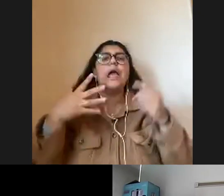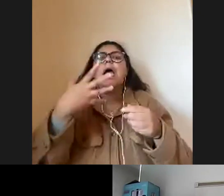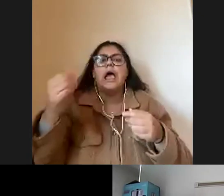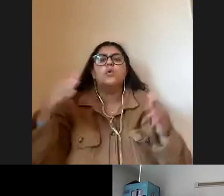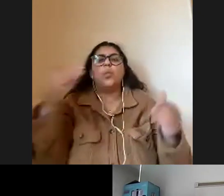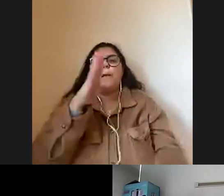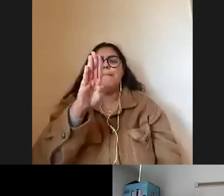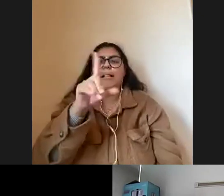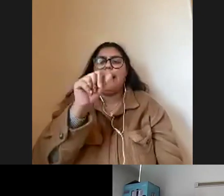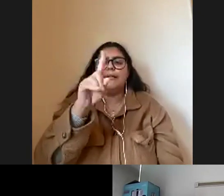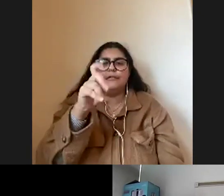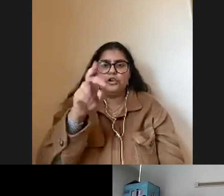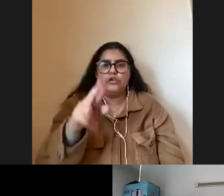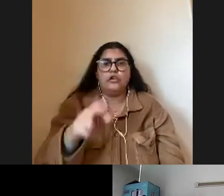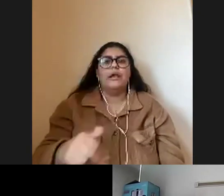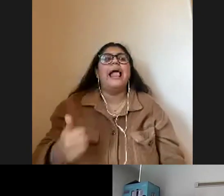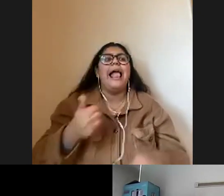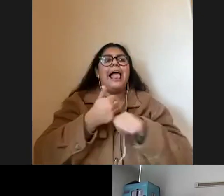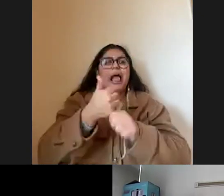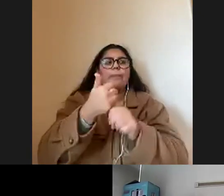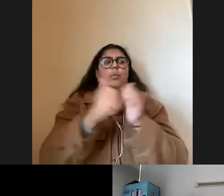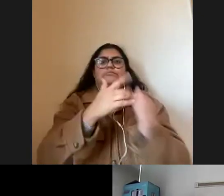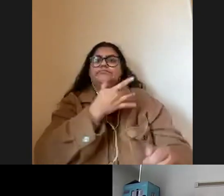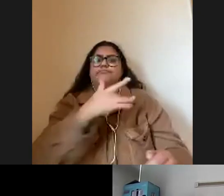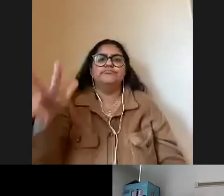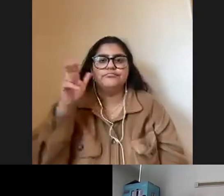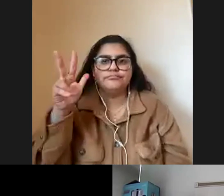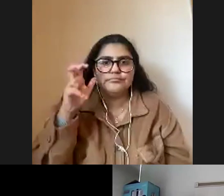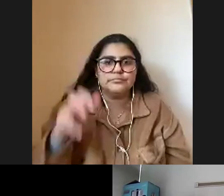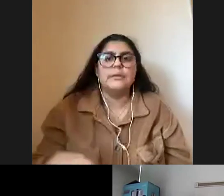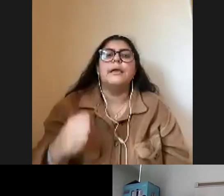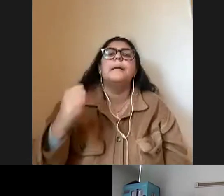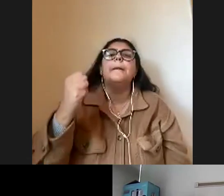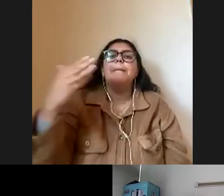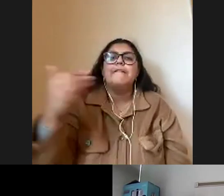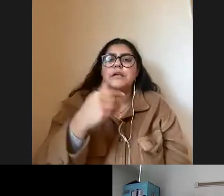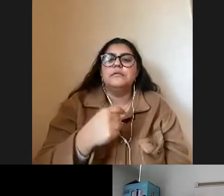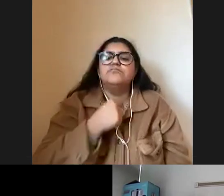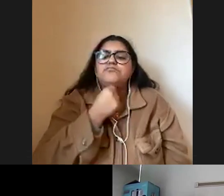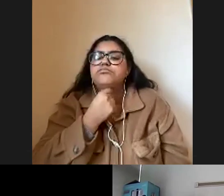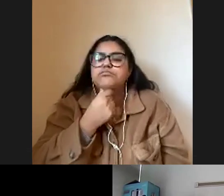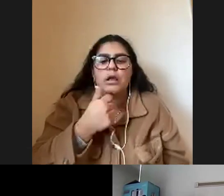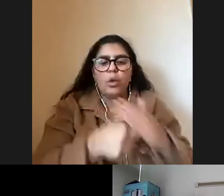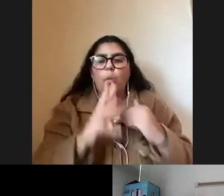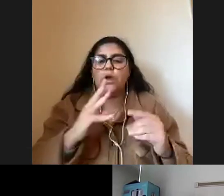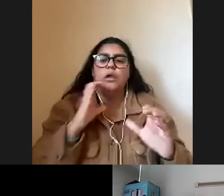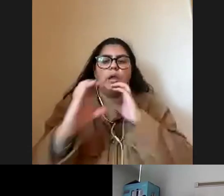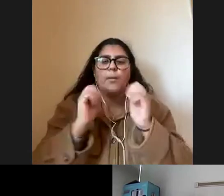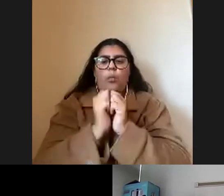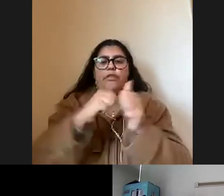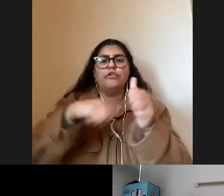So they've got really excellent sensitive hearing. Many fishes will grunt underwater to talk to each other and things like that as well. Very